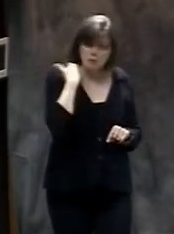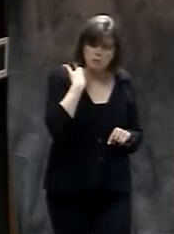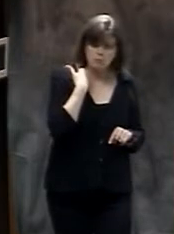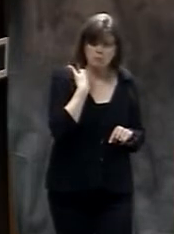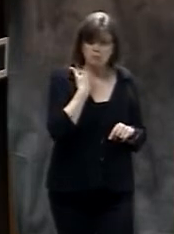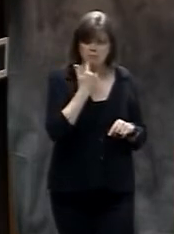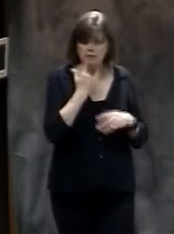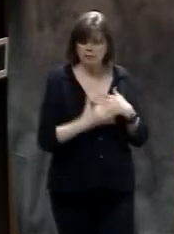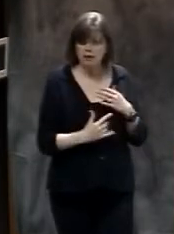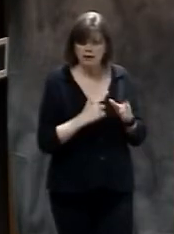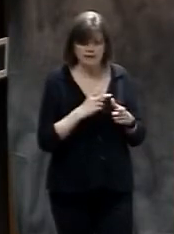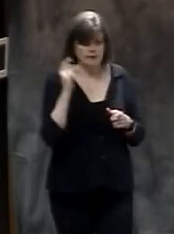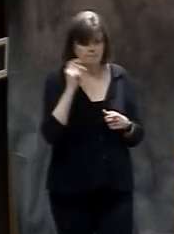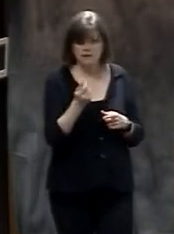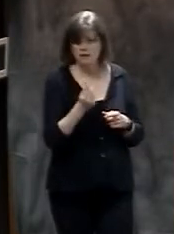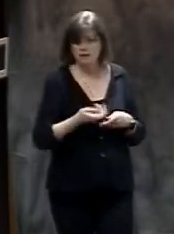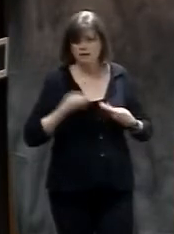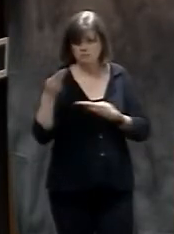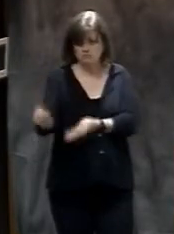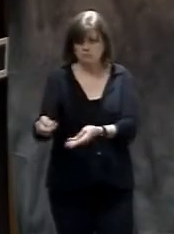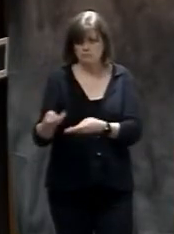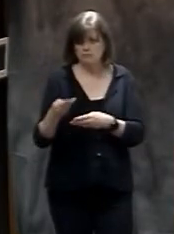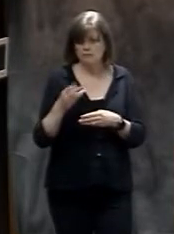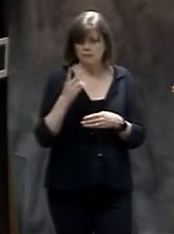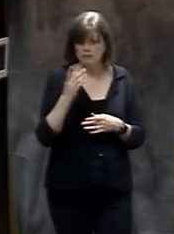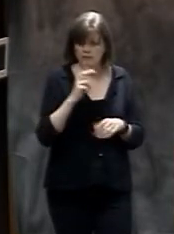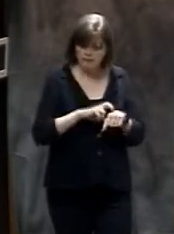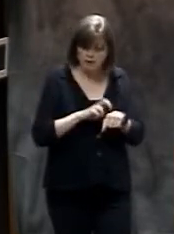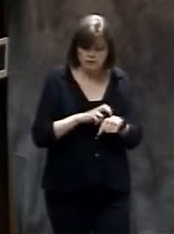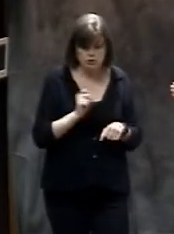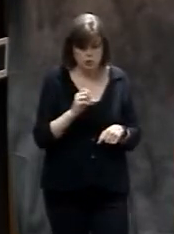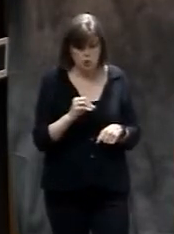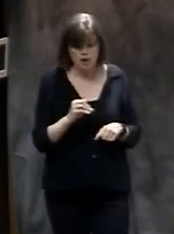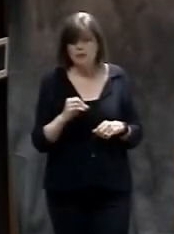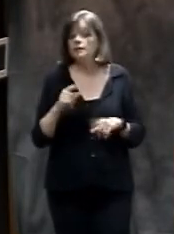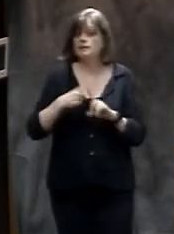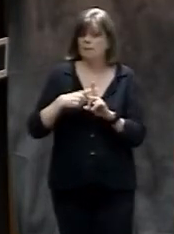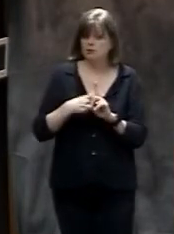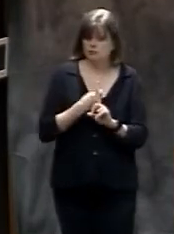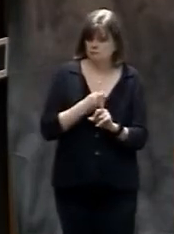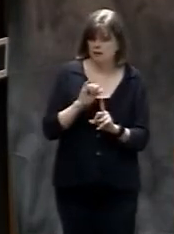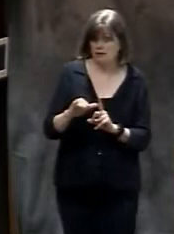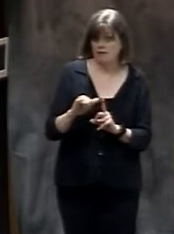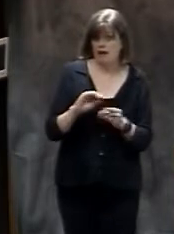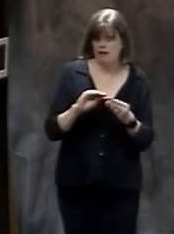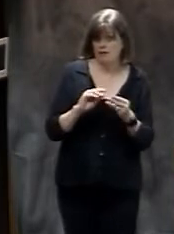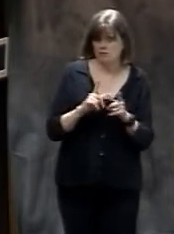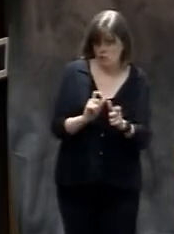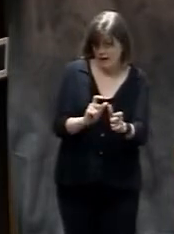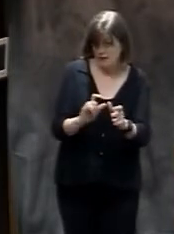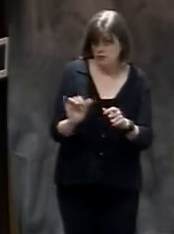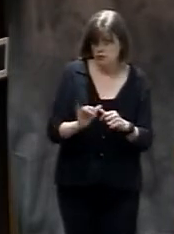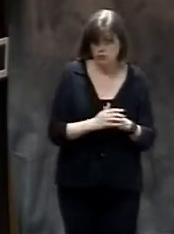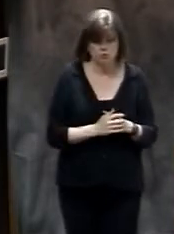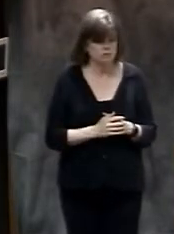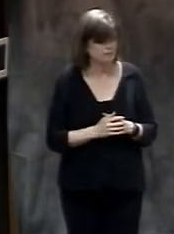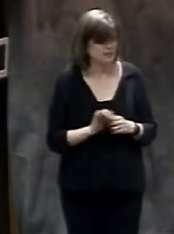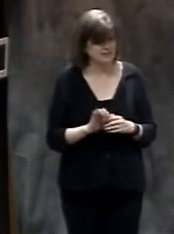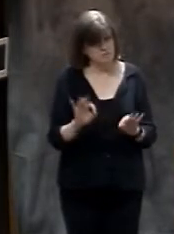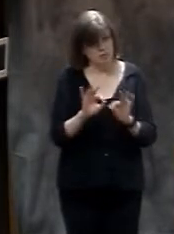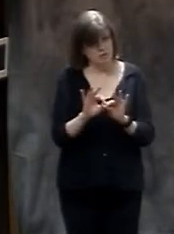away transmit the virus. And so temperature affects that rate as well. So it's a very important